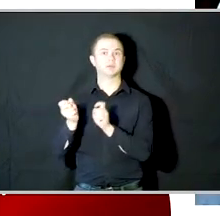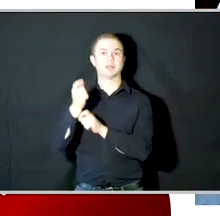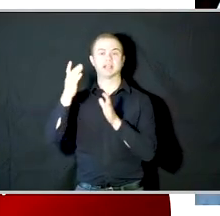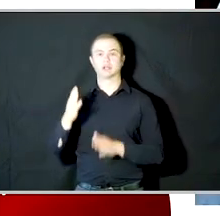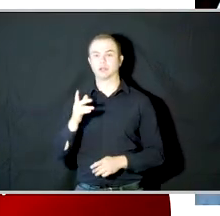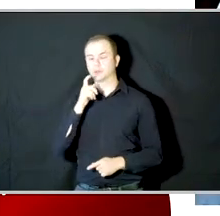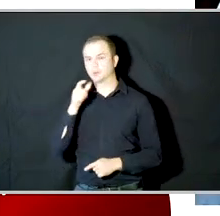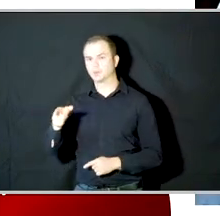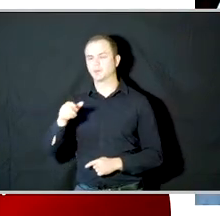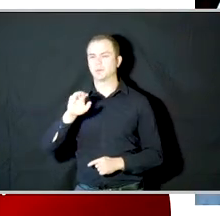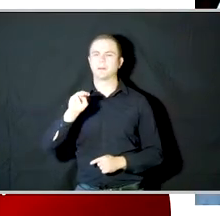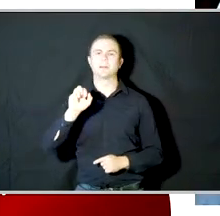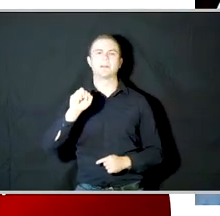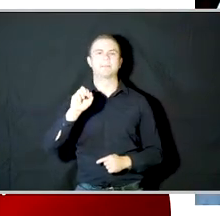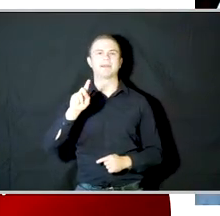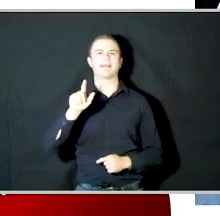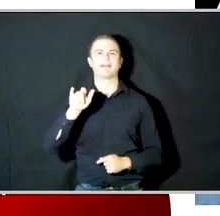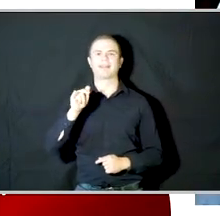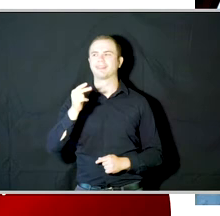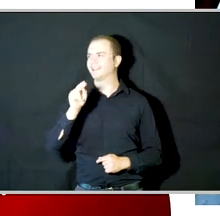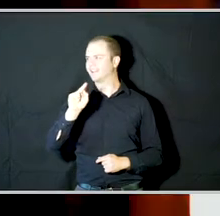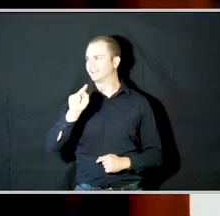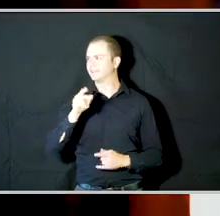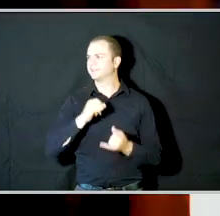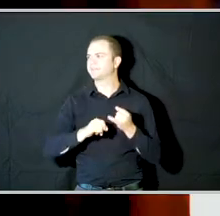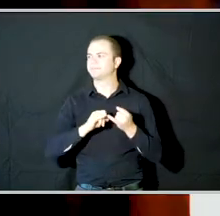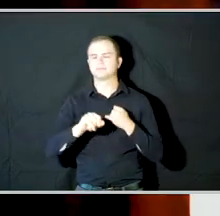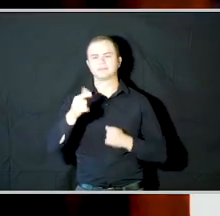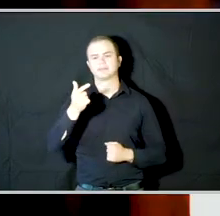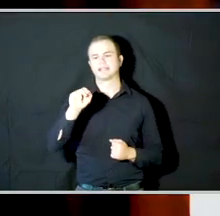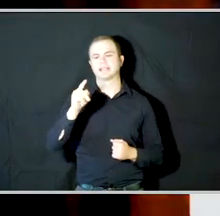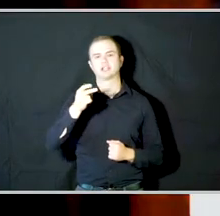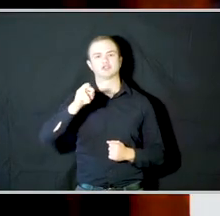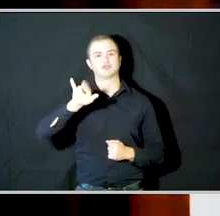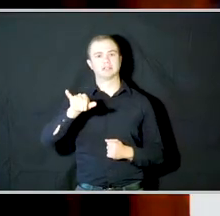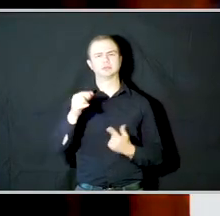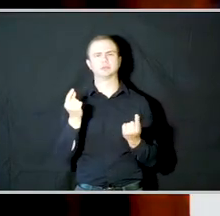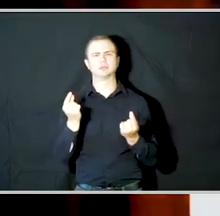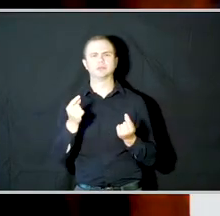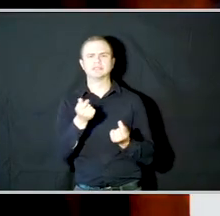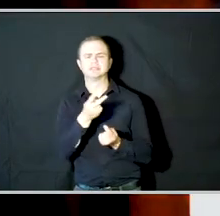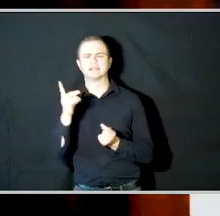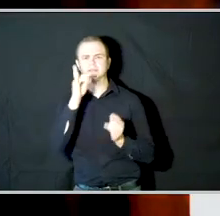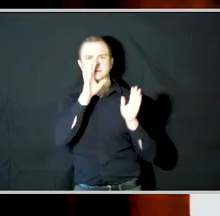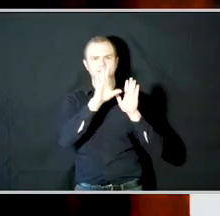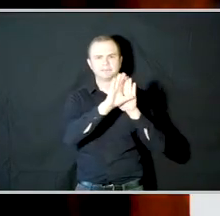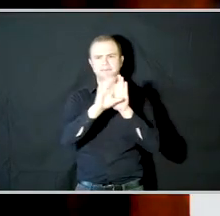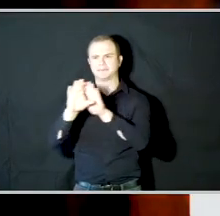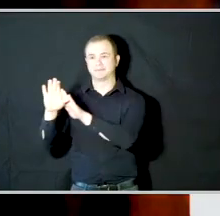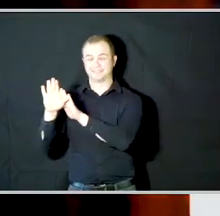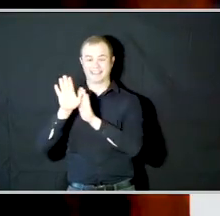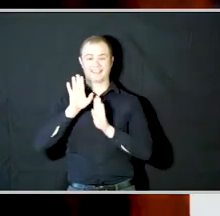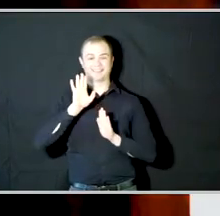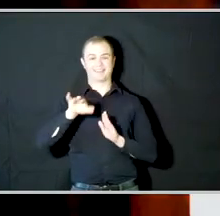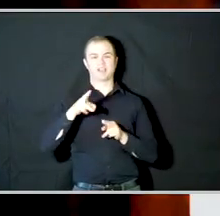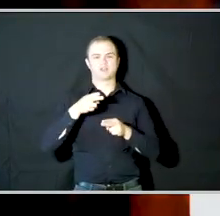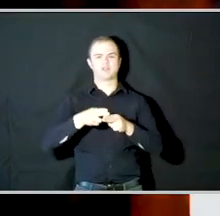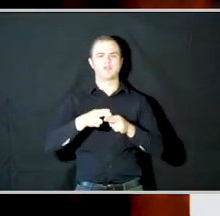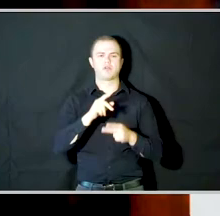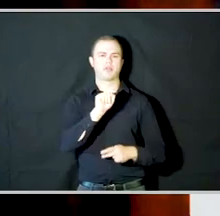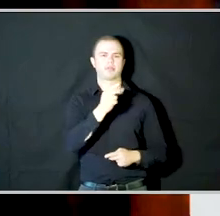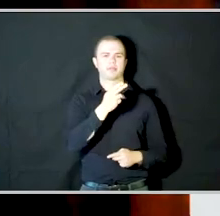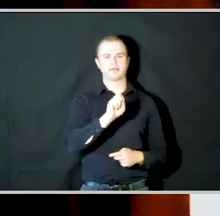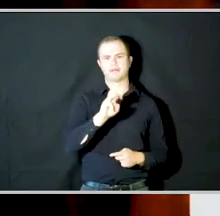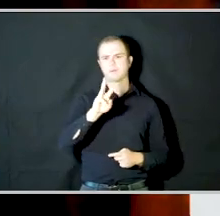was Madeline Gentry. And she did a set of photographs titled The Waiting Game. And I'm going to read her